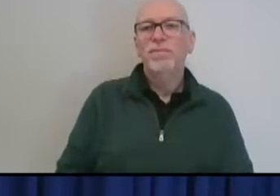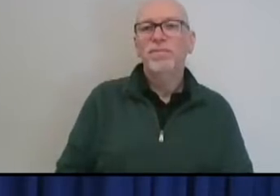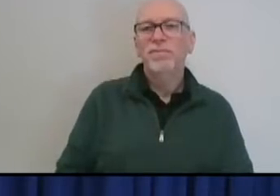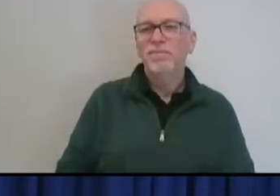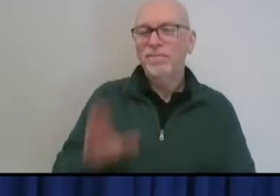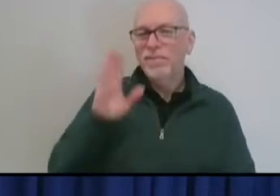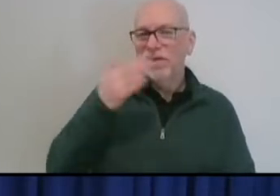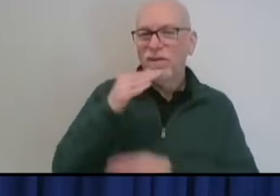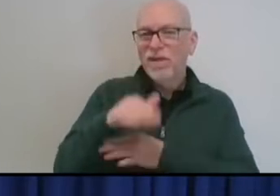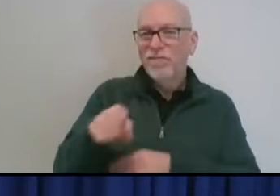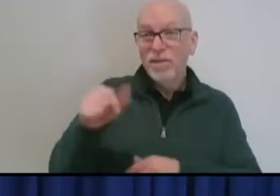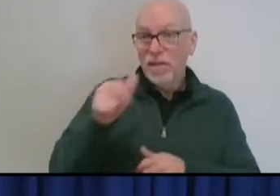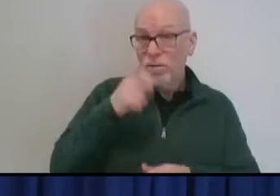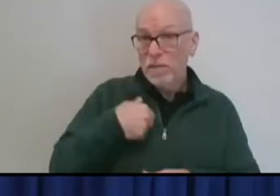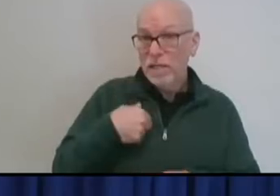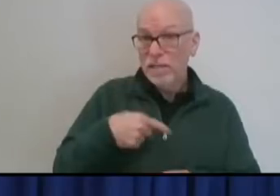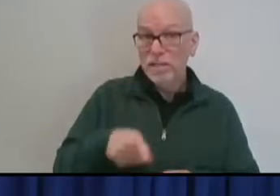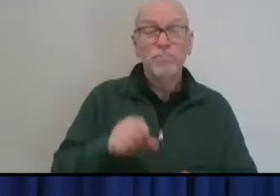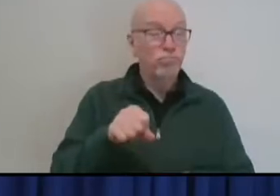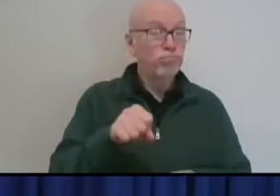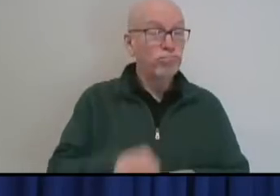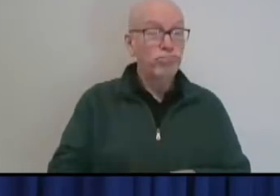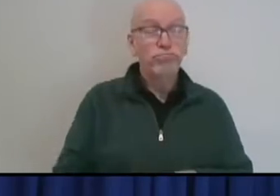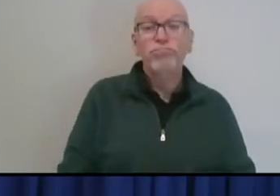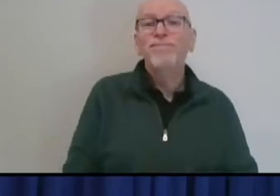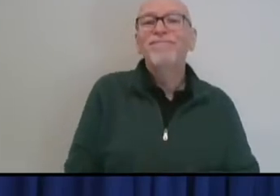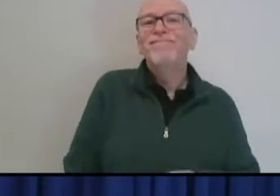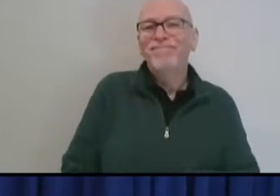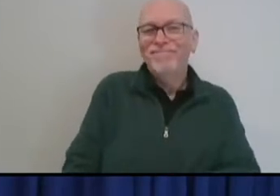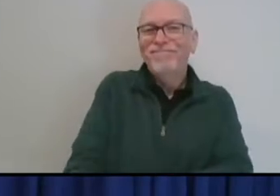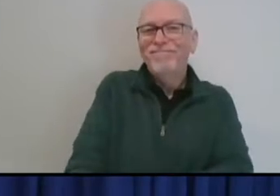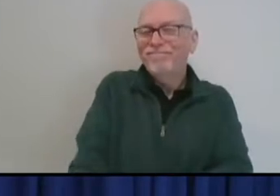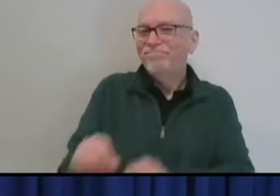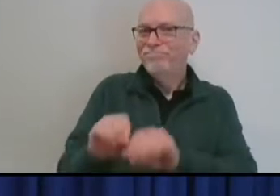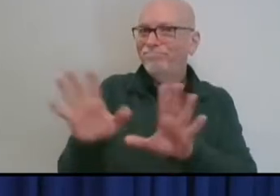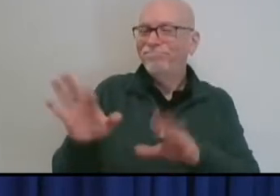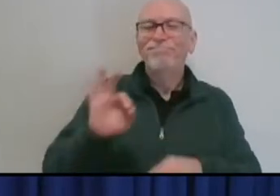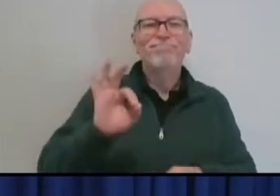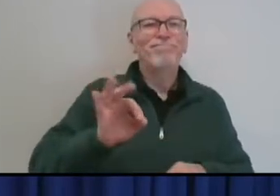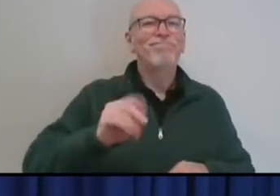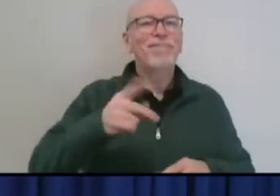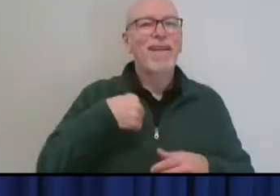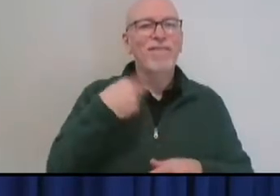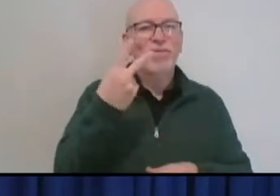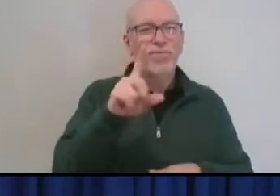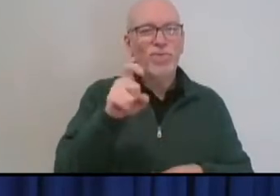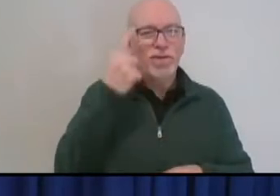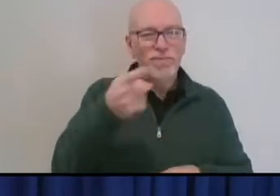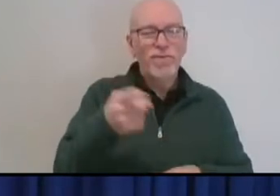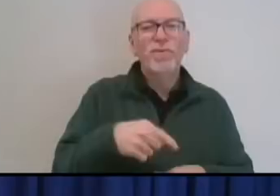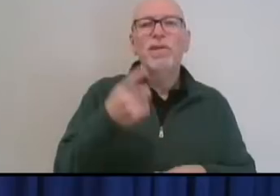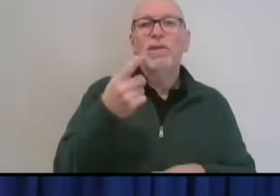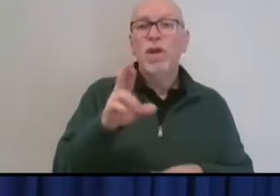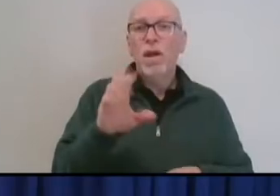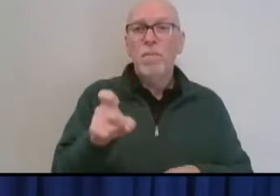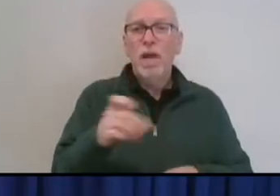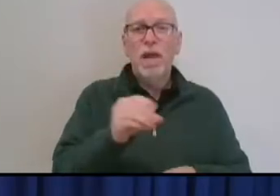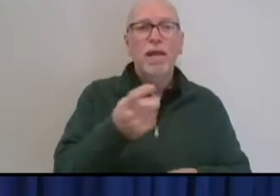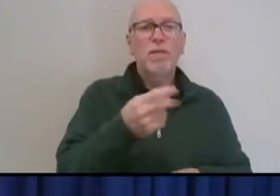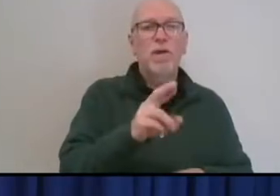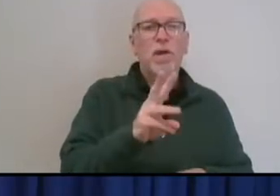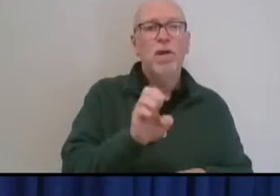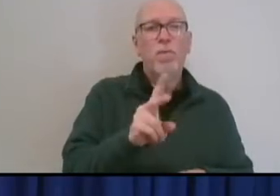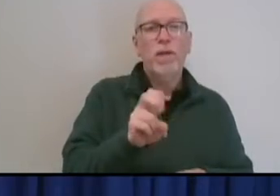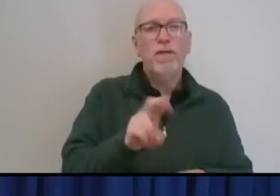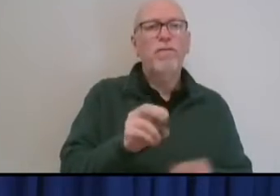Hi, good afternoon, guys. Can you hear me? Yes. Crystal All right, clear. So all right, great. I've got two questions for you, Okay. Dr. Box and Dr. Weaver. This